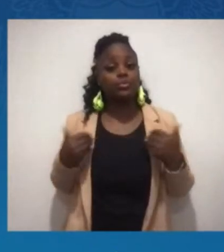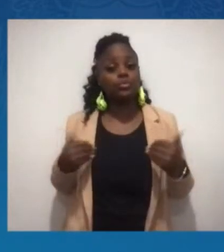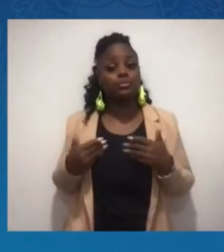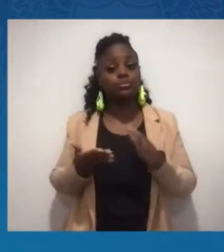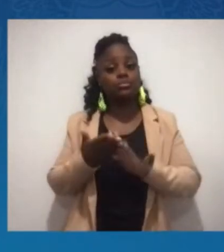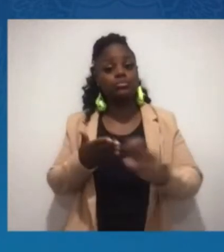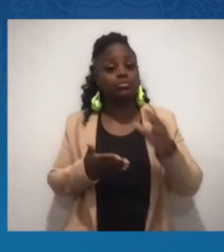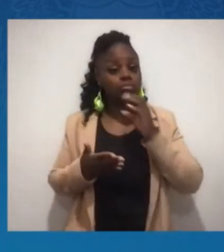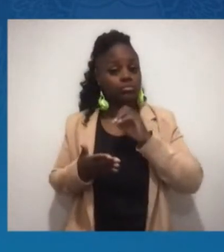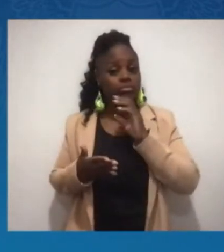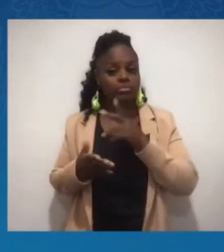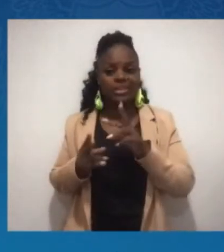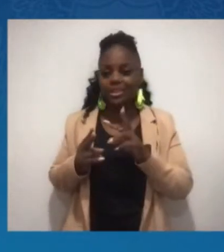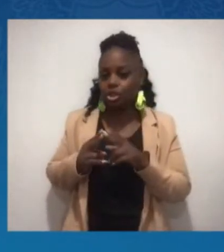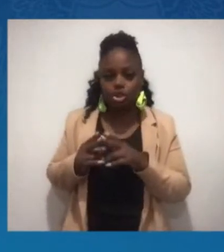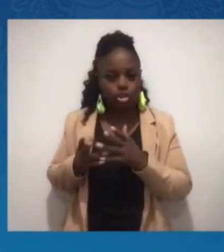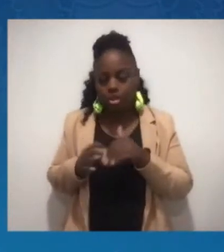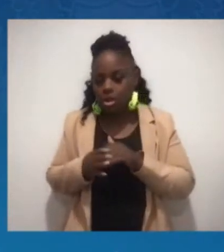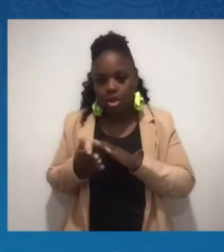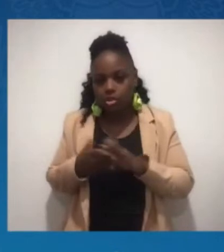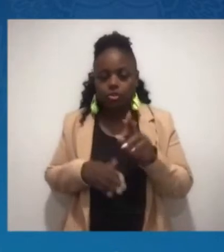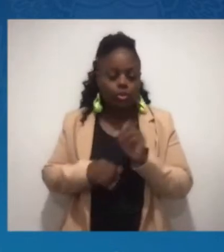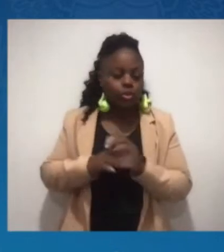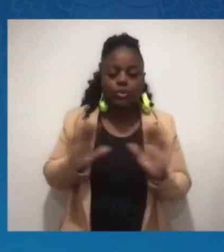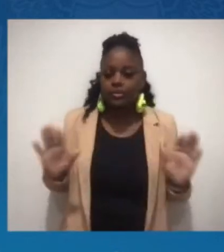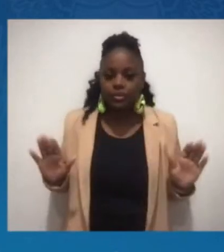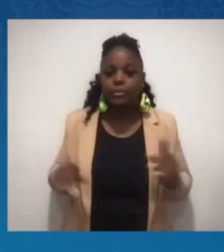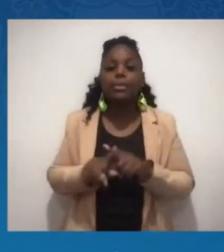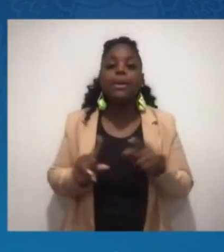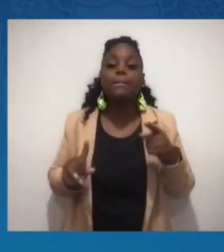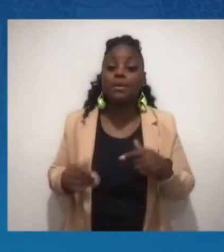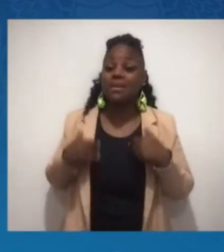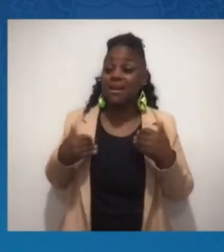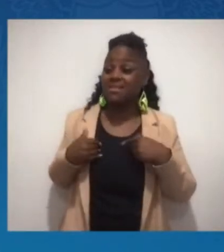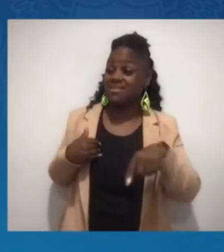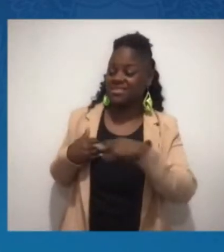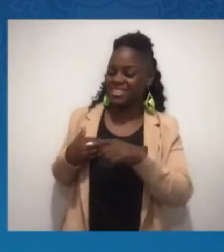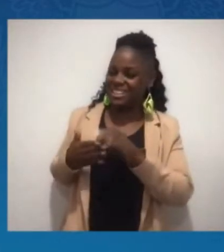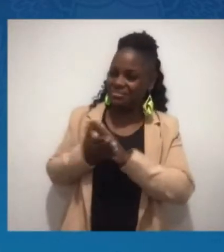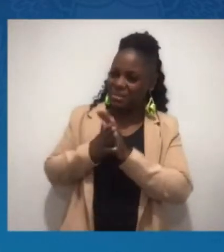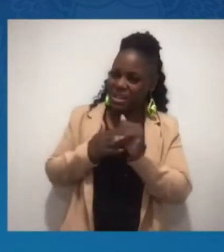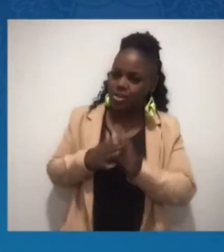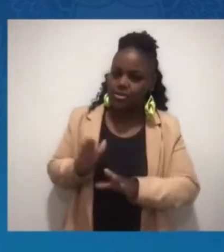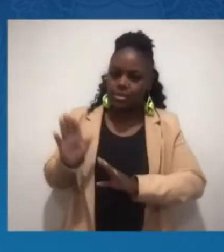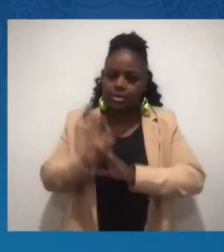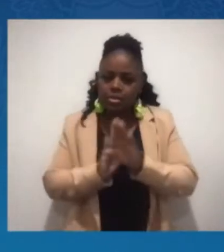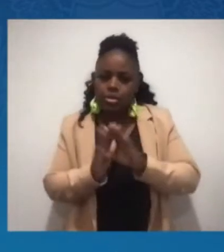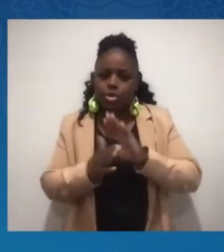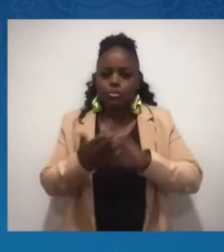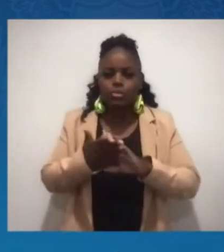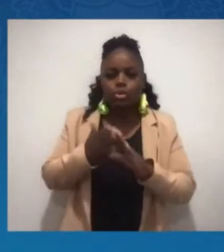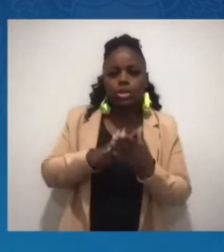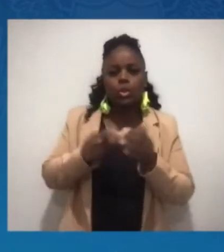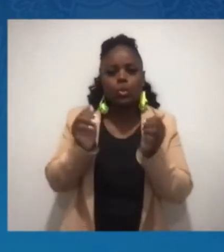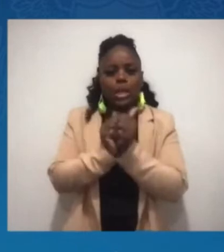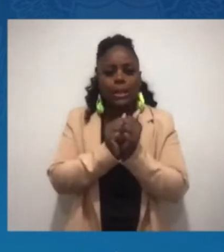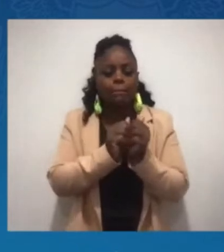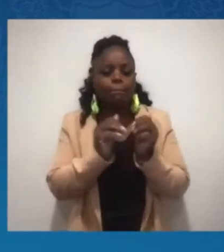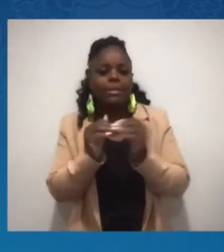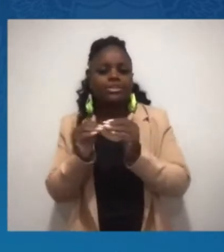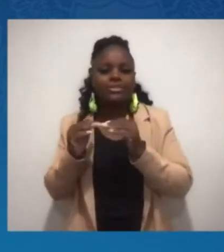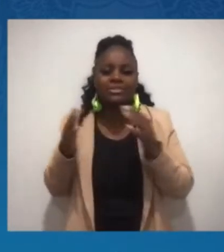leaders can really be most effective to create community where their peers are, to remind them they are